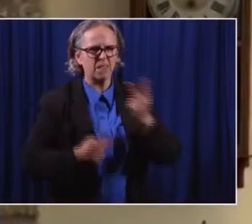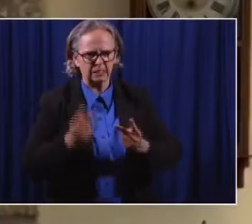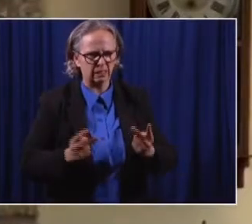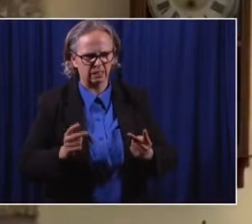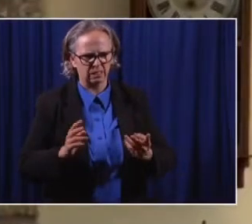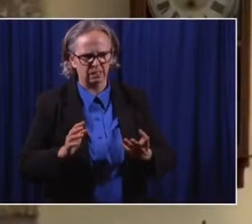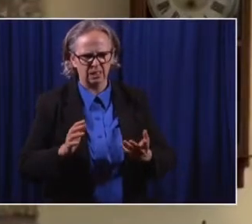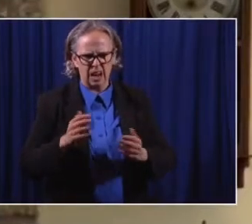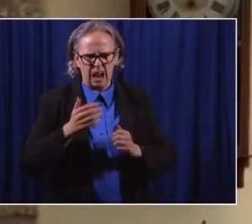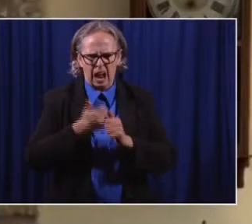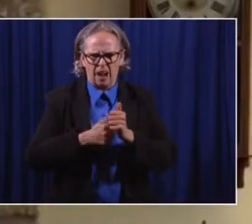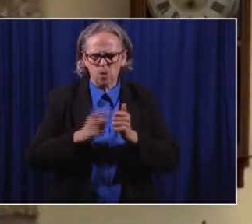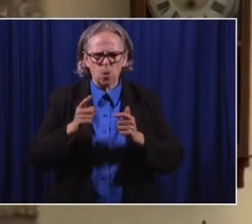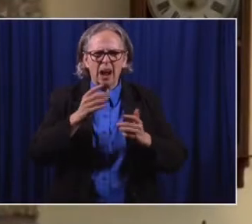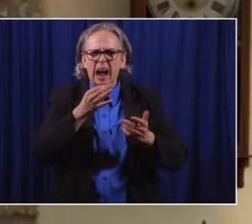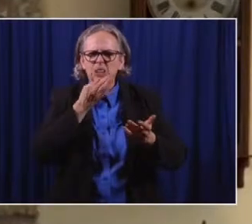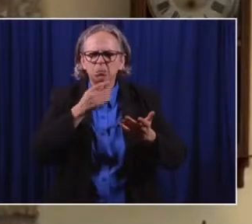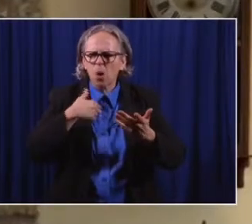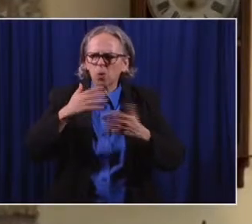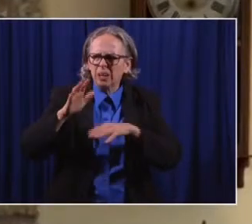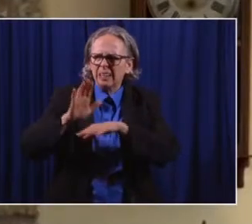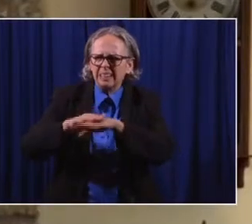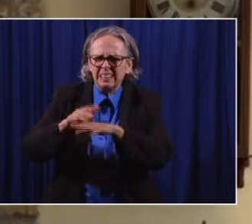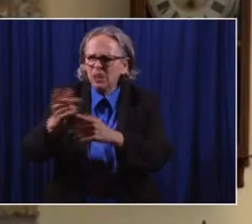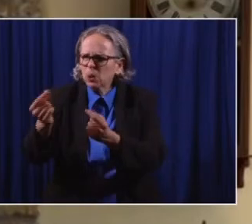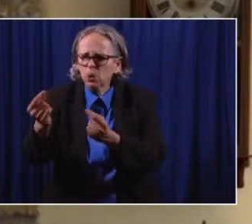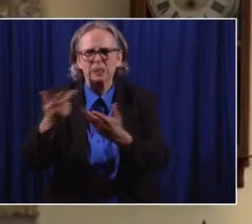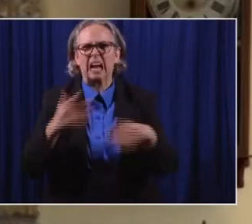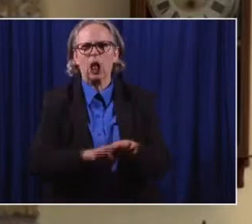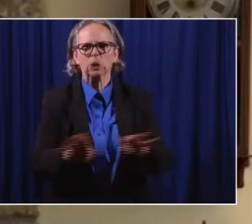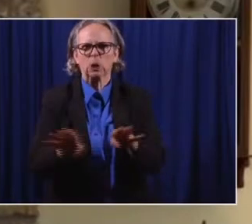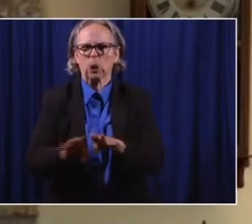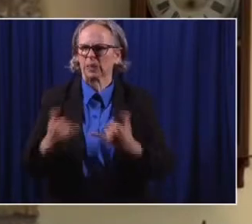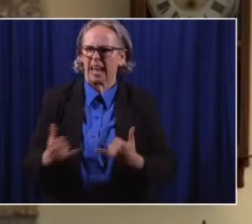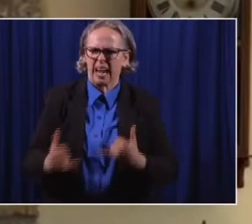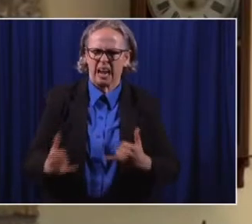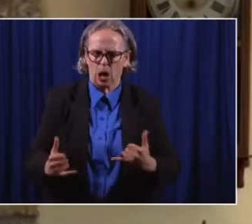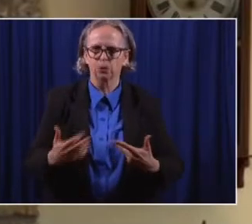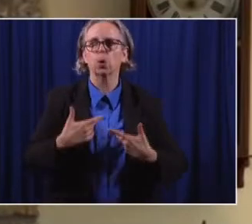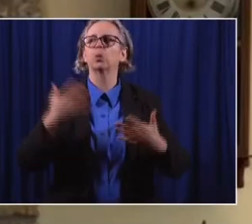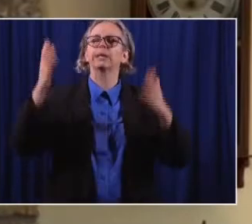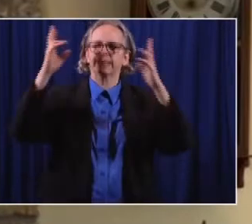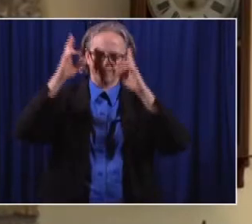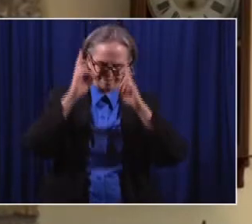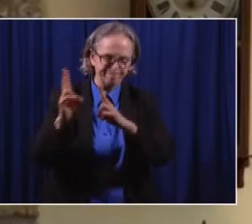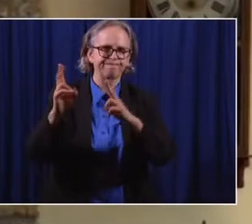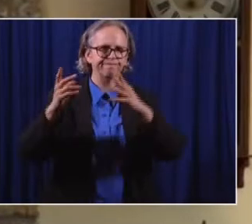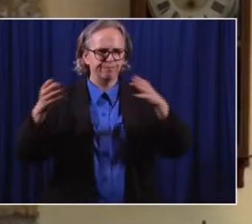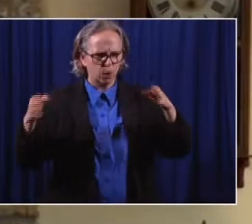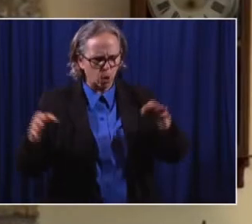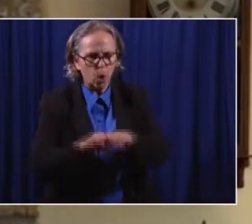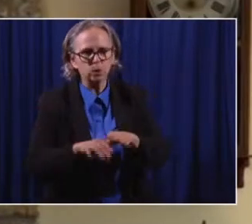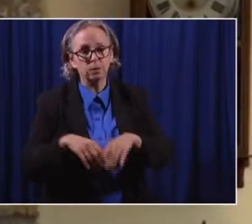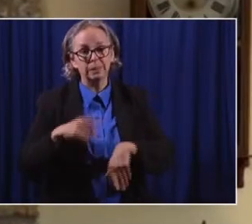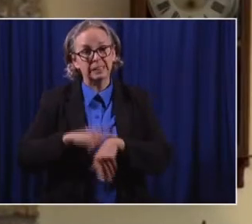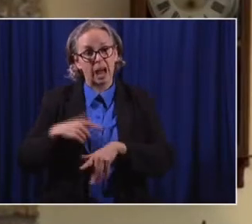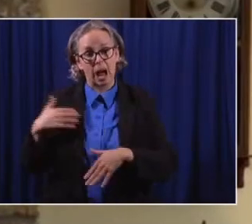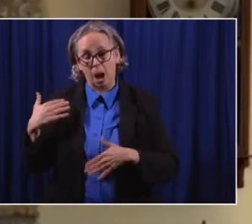to. After a few months, it became evident that there were people in nursing homes, certainly among those Alzheimer's